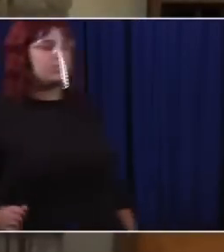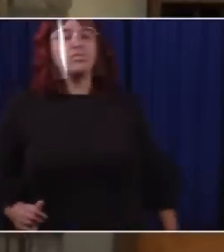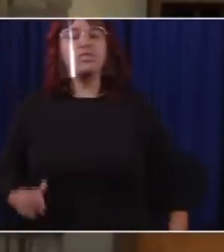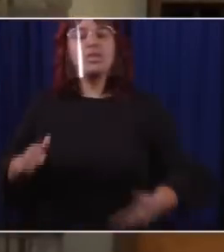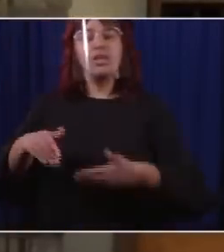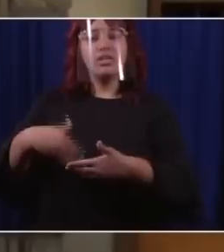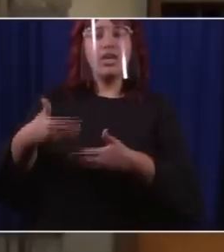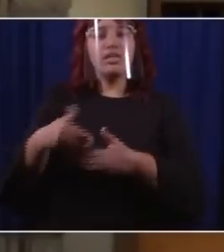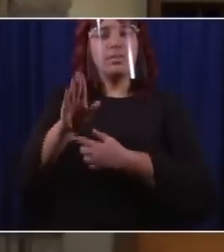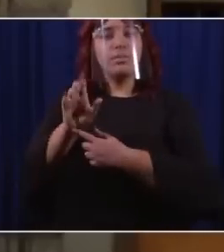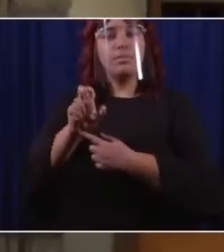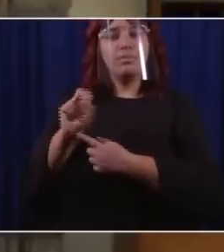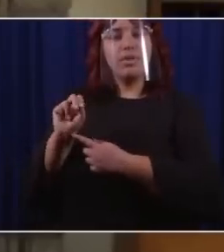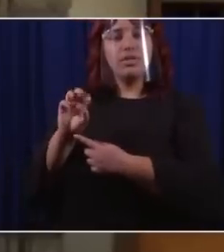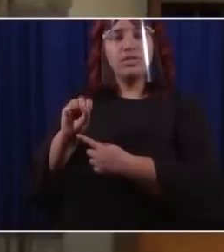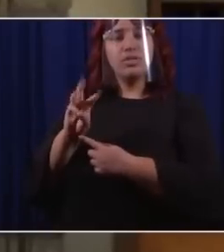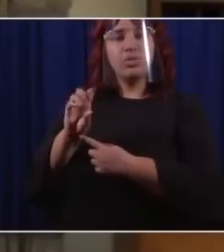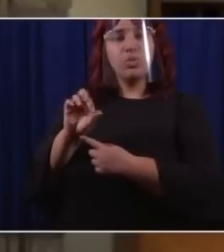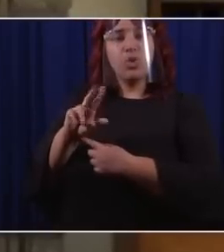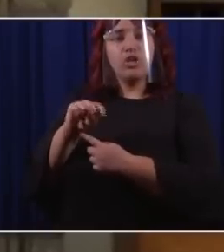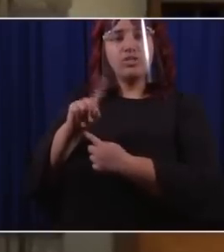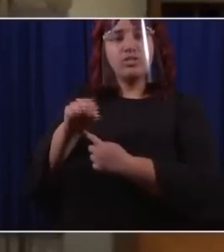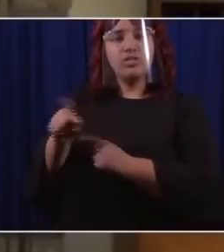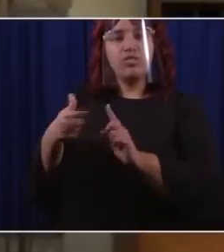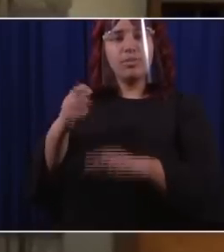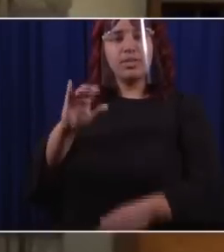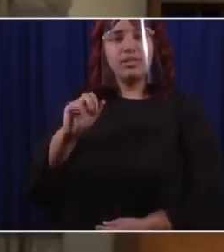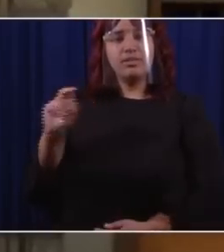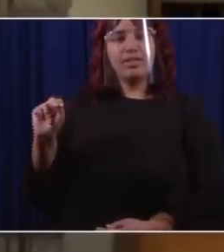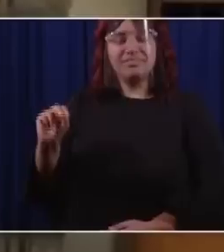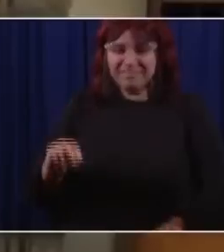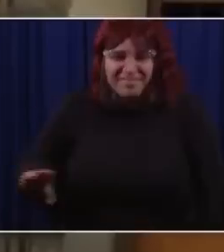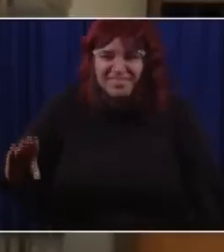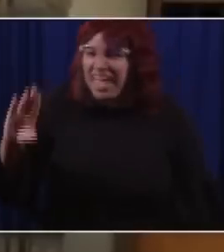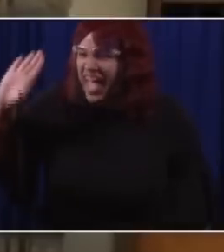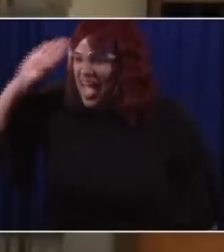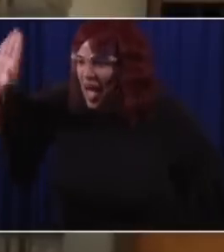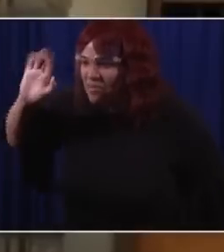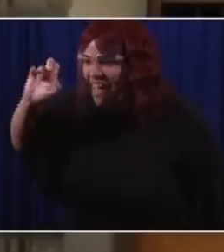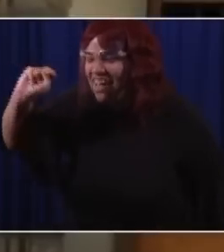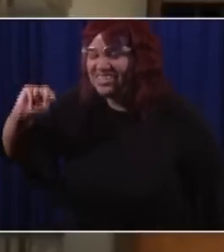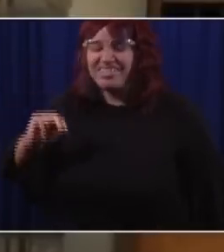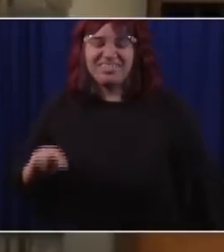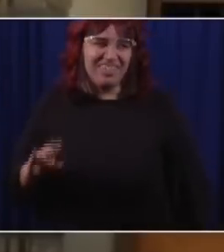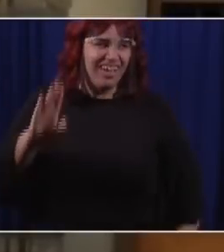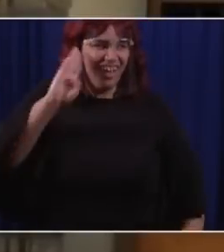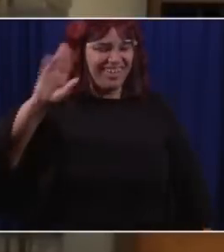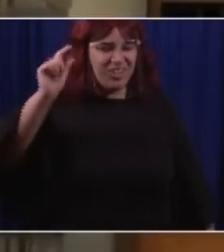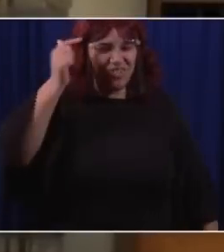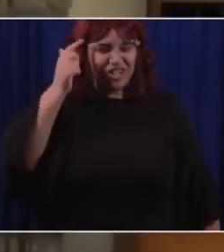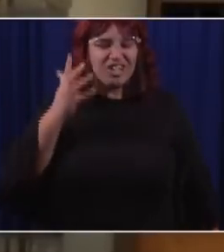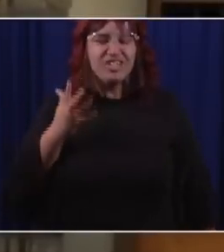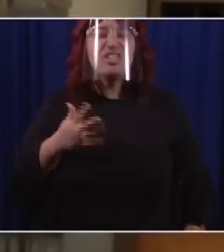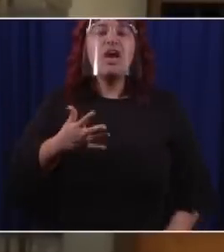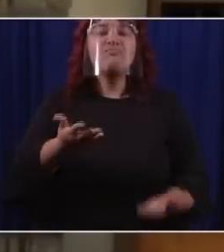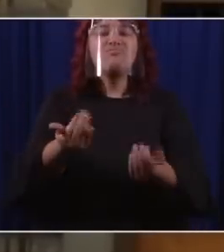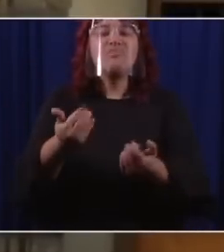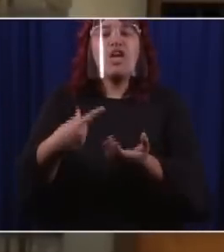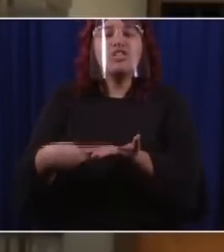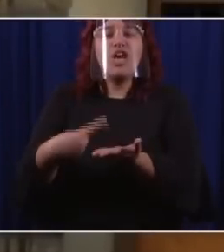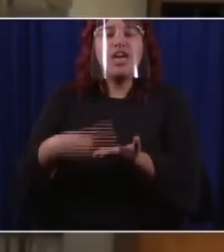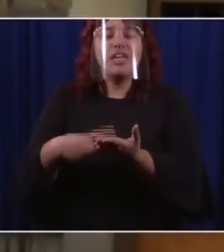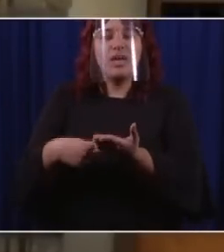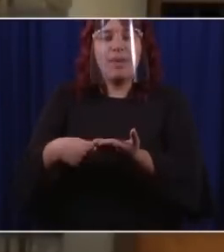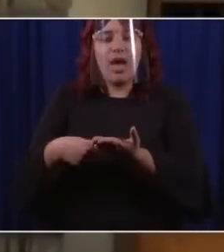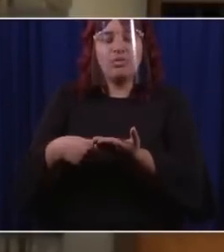Cincinnati. Hey, Ben. Hi, Governor. Can you speak about how Ohio did on Tuesday in terms of